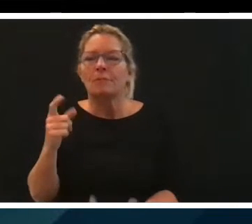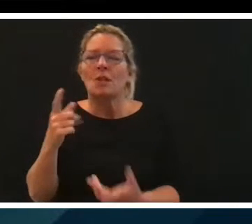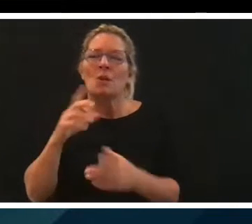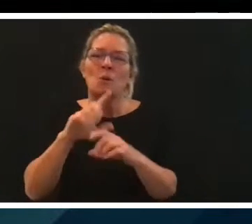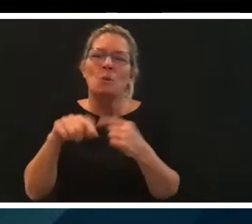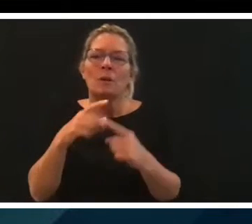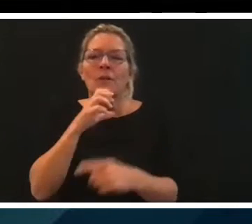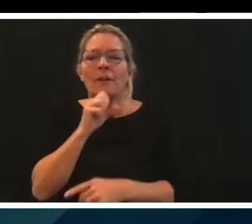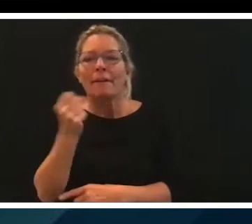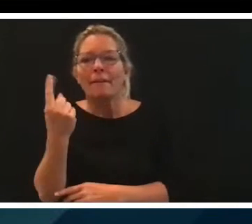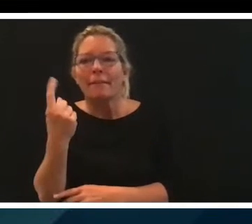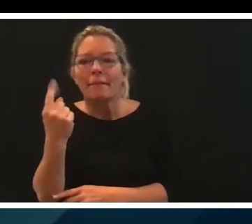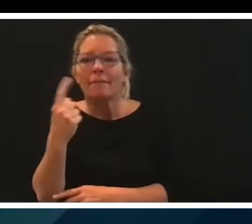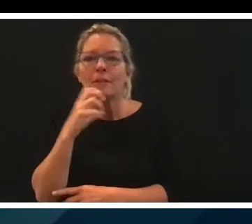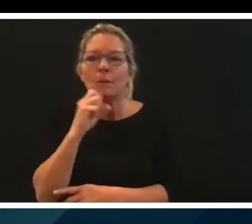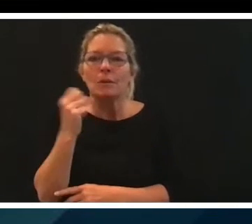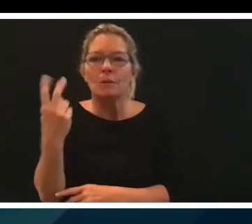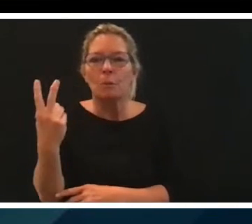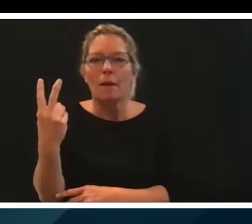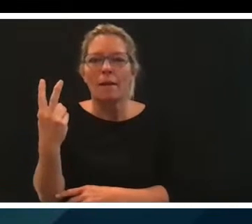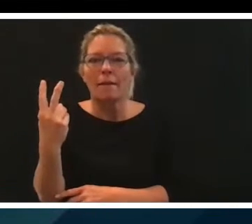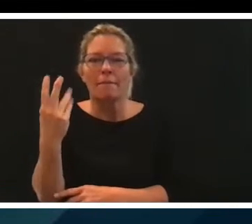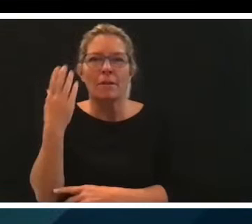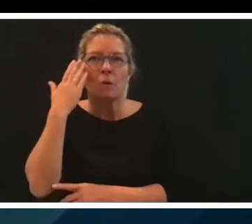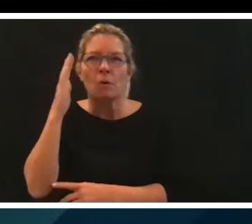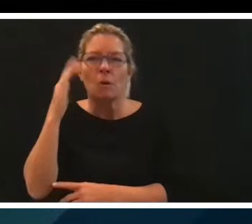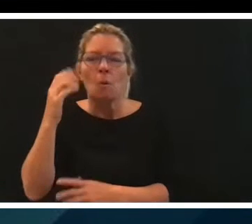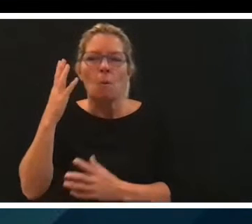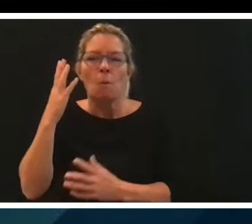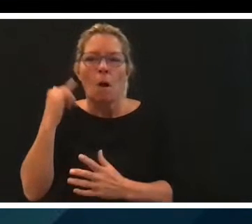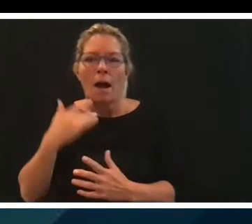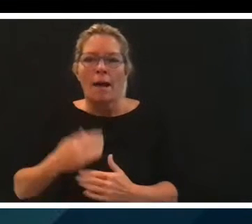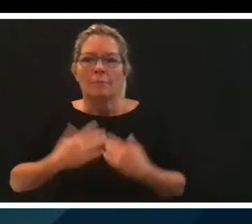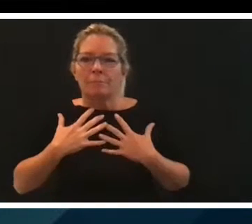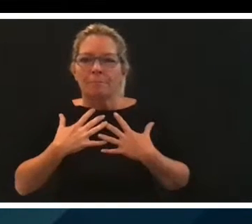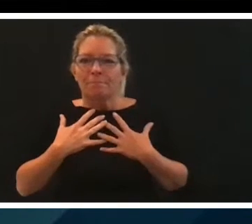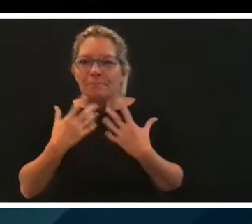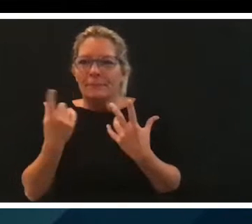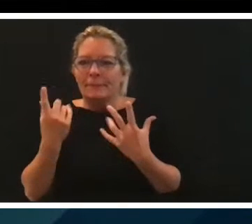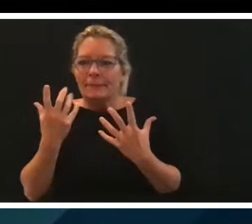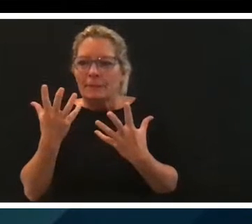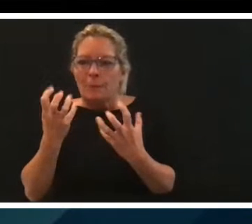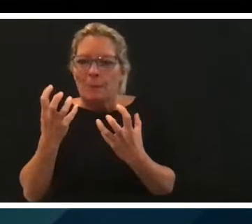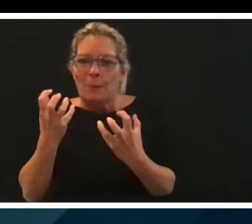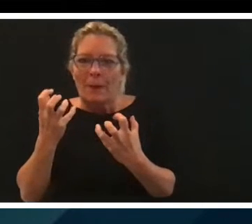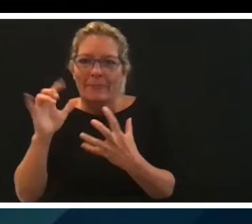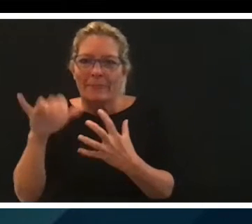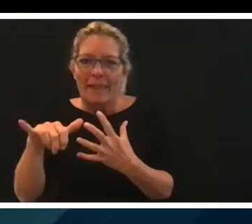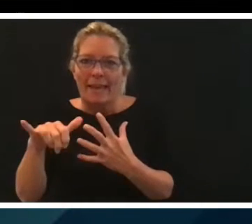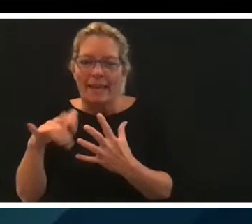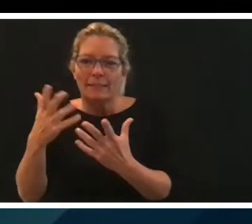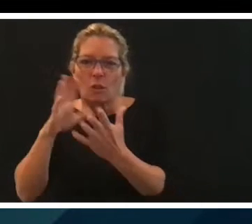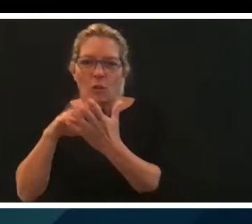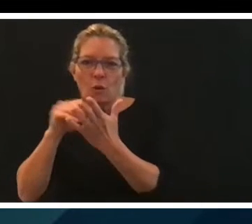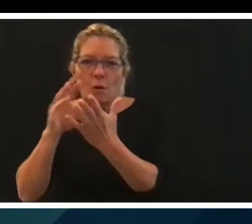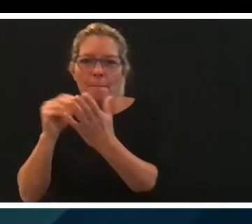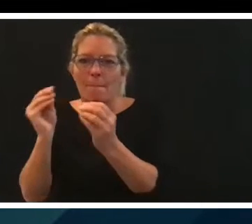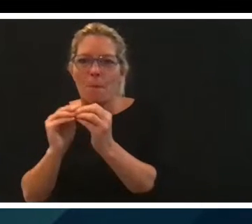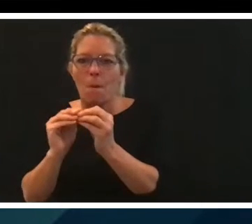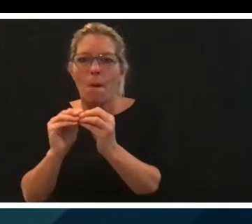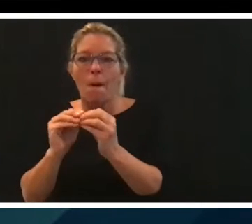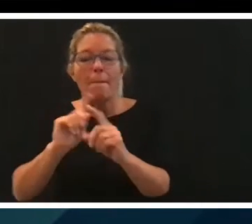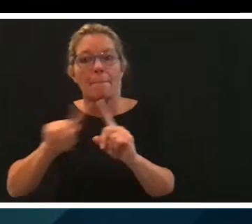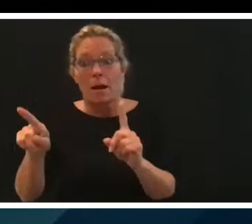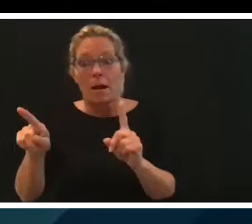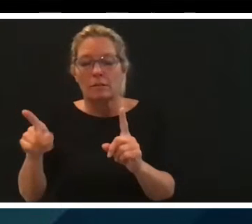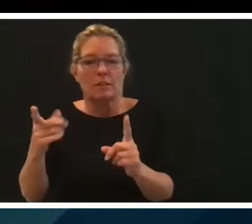12 why something means so much to you. It just does. And learning these things really meant something to me and it